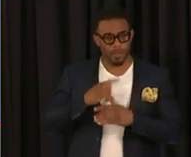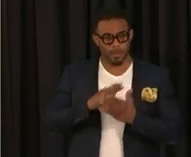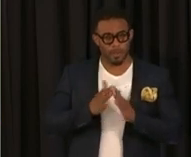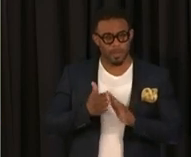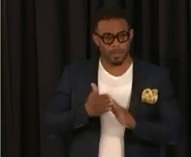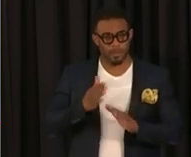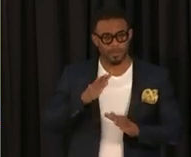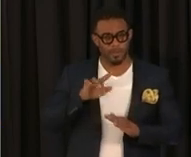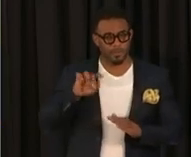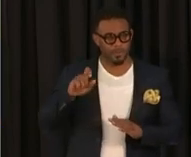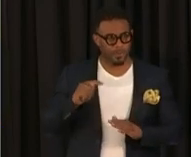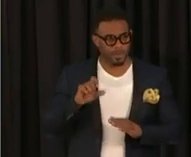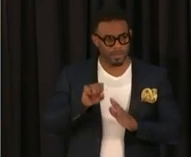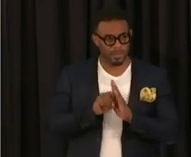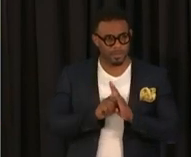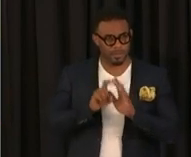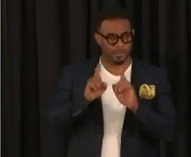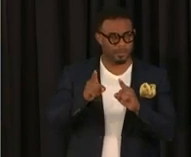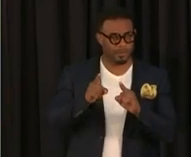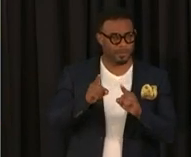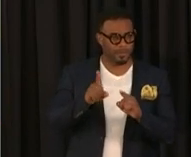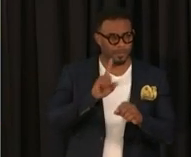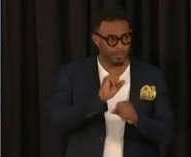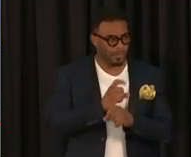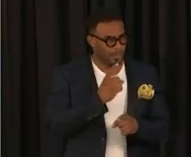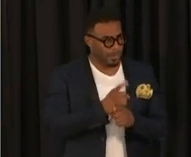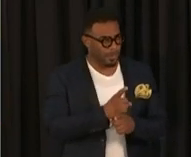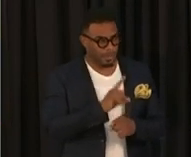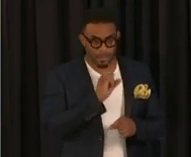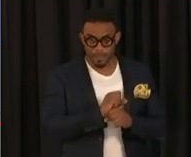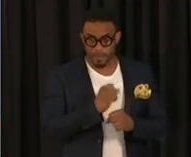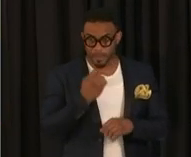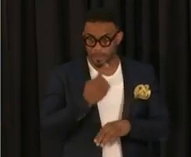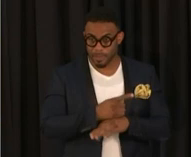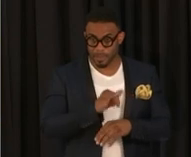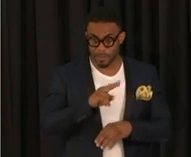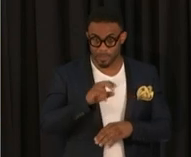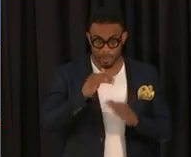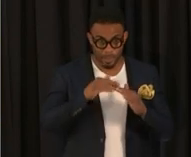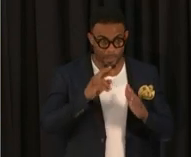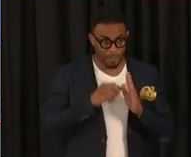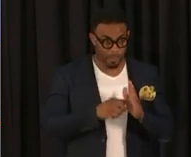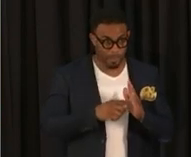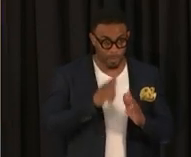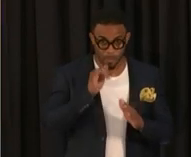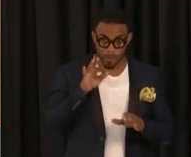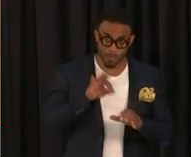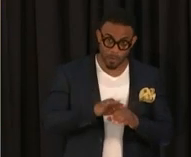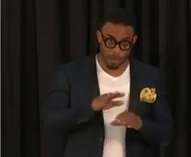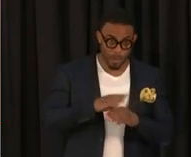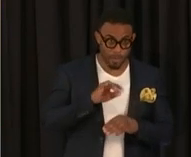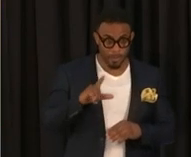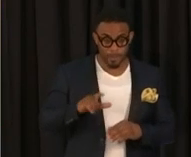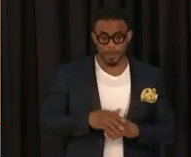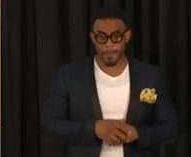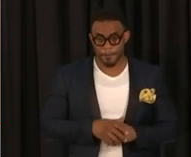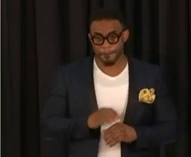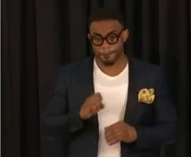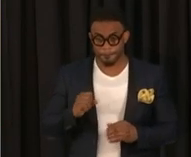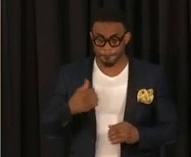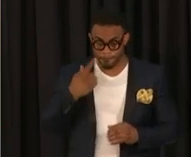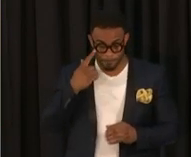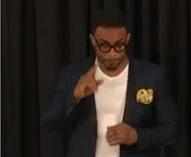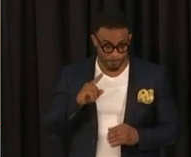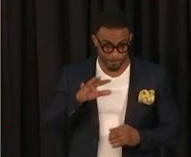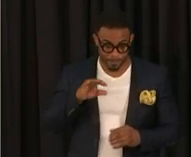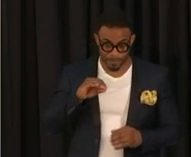we become the 51st state. And you're absolutely right. That's actually the day that the U.S. House of Representatives will vote on the bill. So